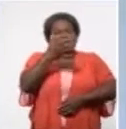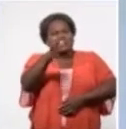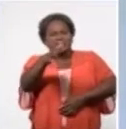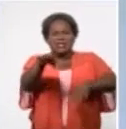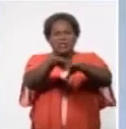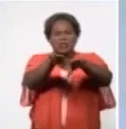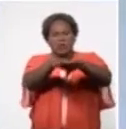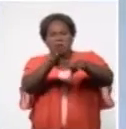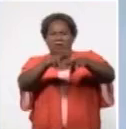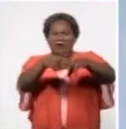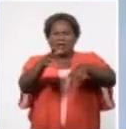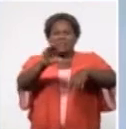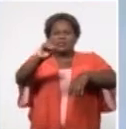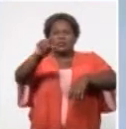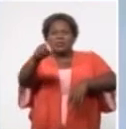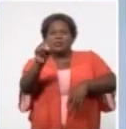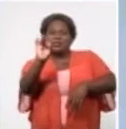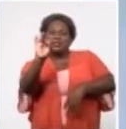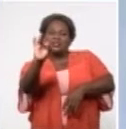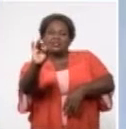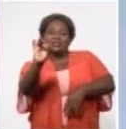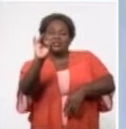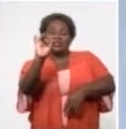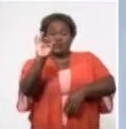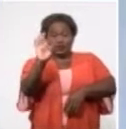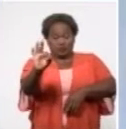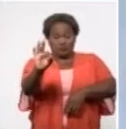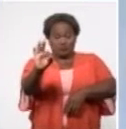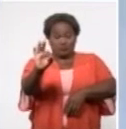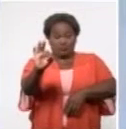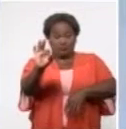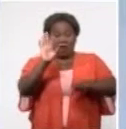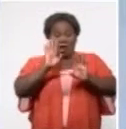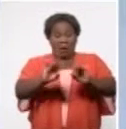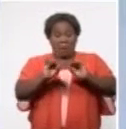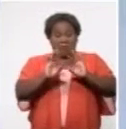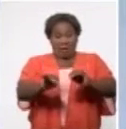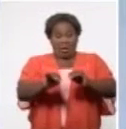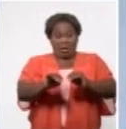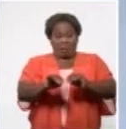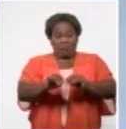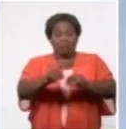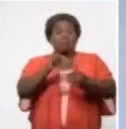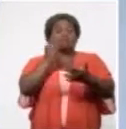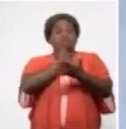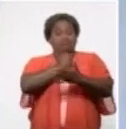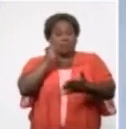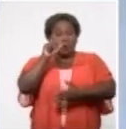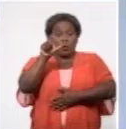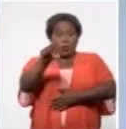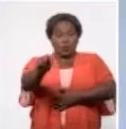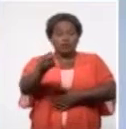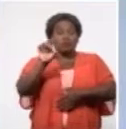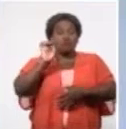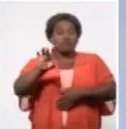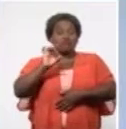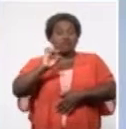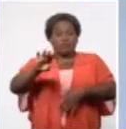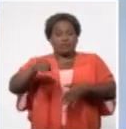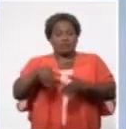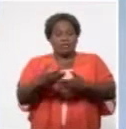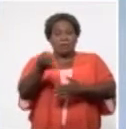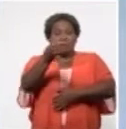0.77%, which are confirmed cases per 100,000 inhabitants, an inferior figure to the one showed